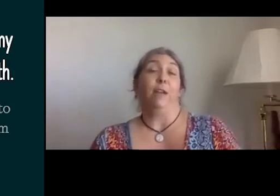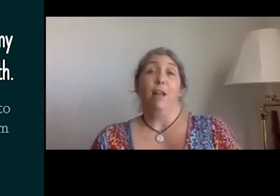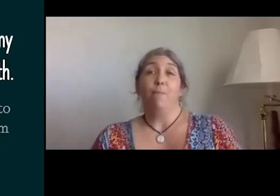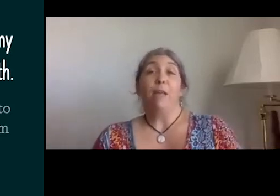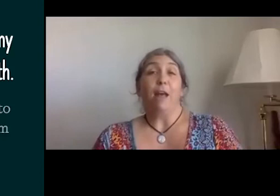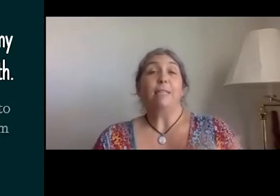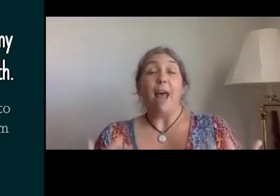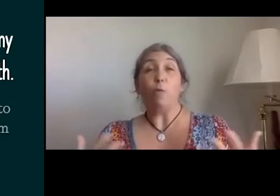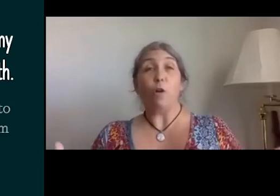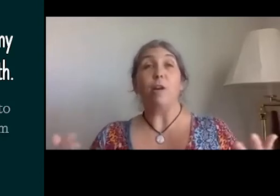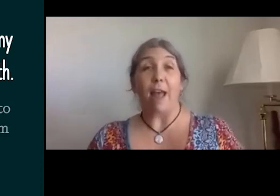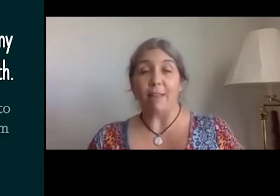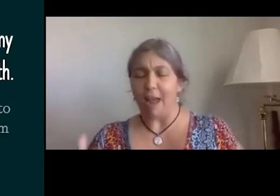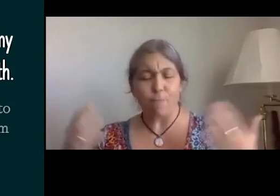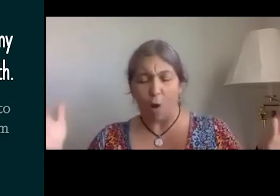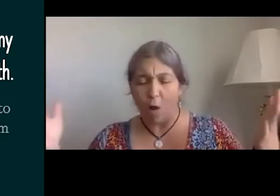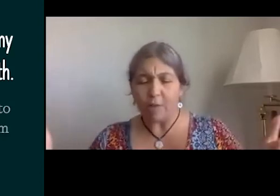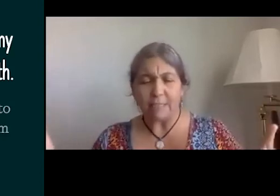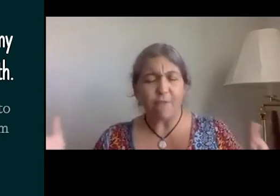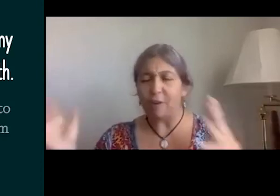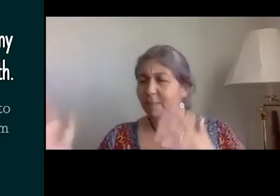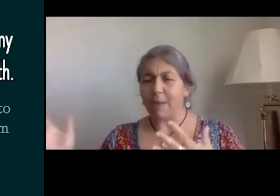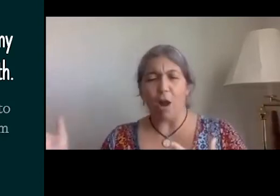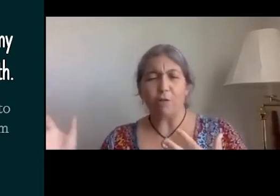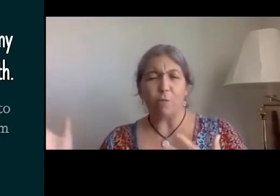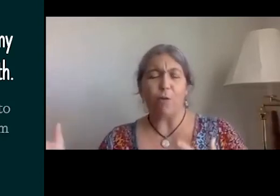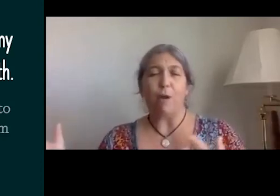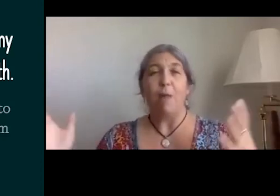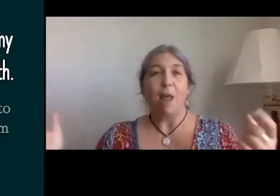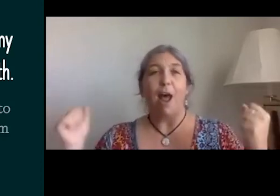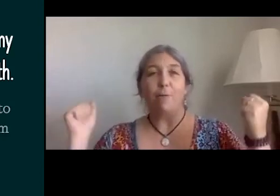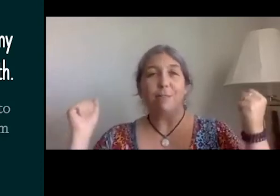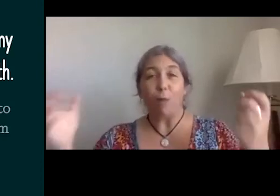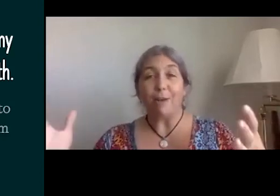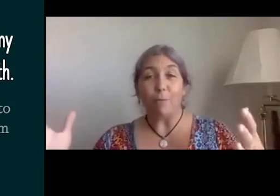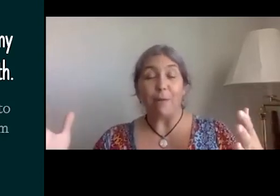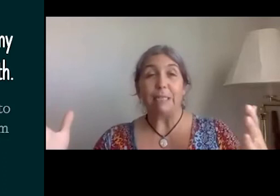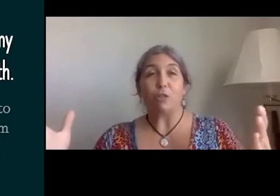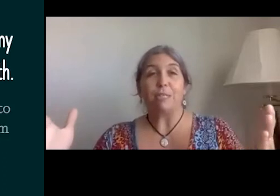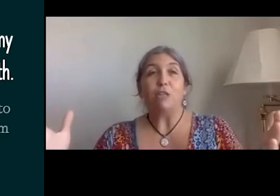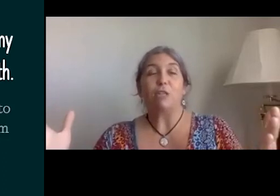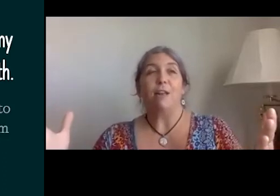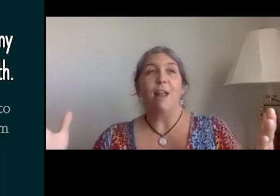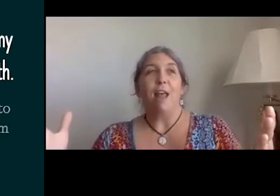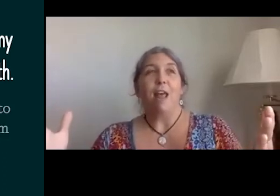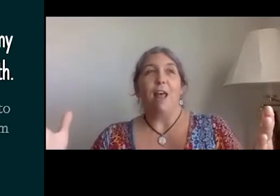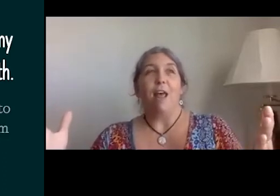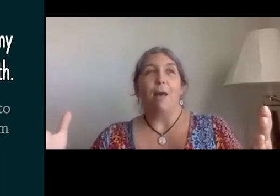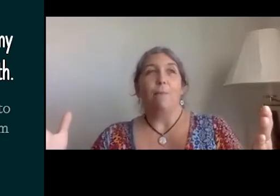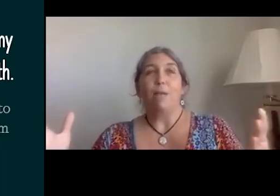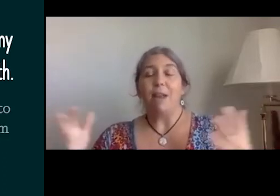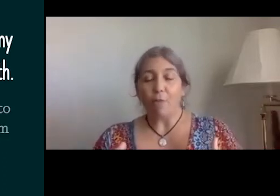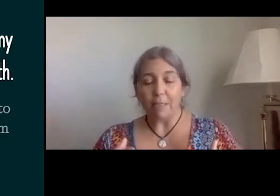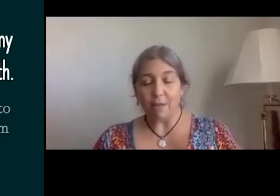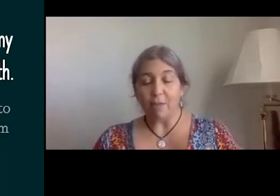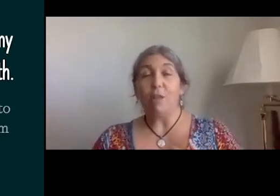rediscovery because how could I? Like I put all this effort into my doctoral program. I was ready to write my dissertation,